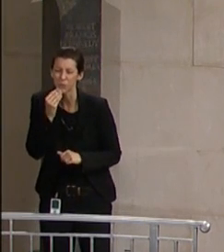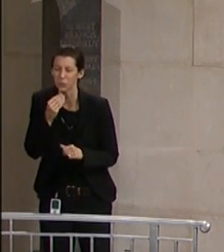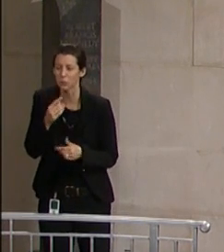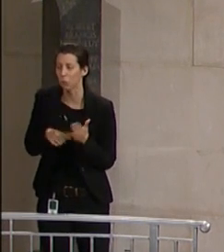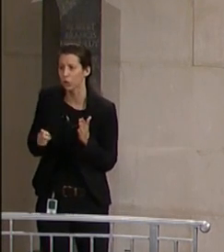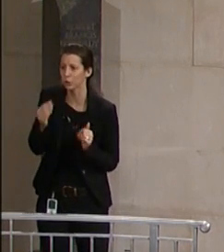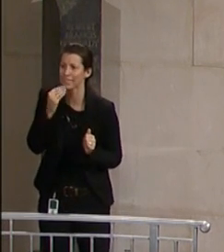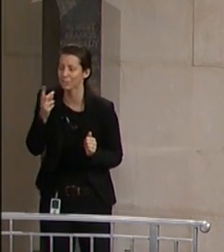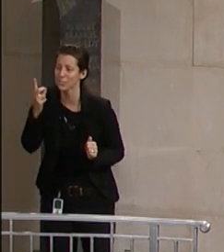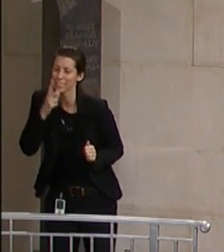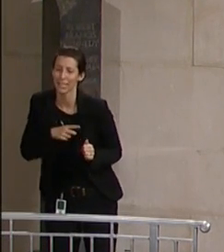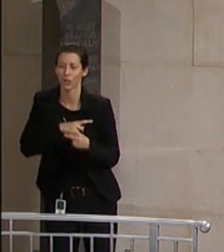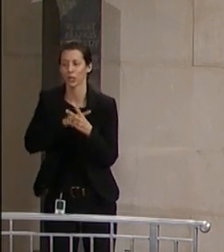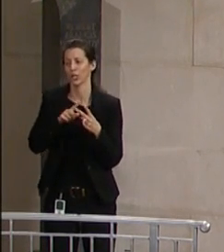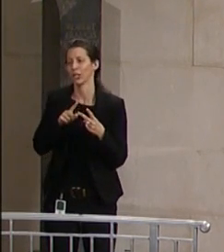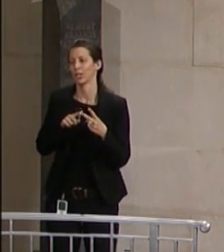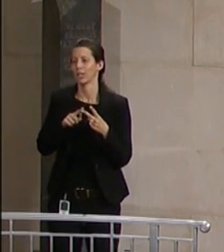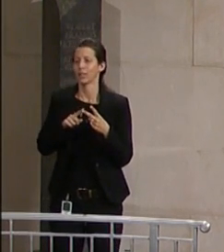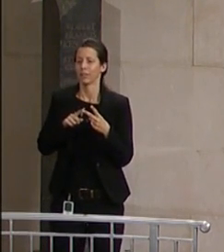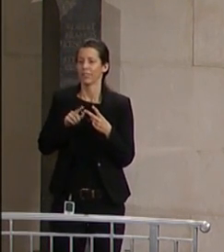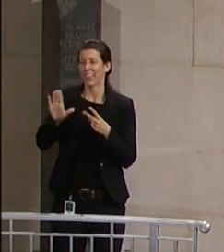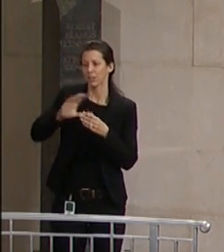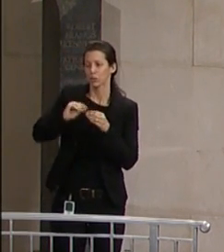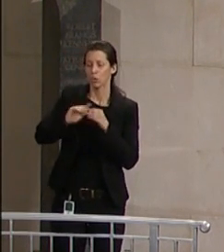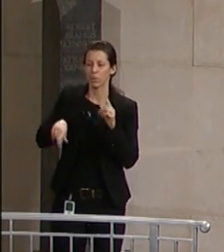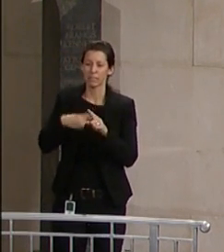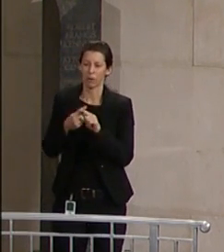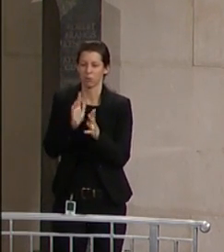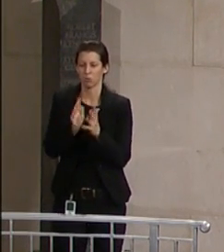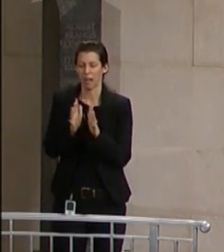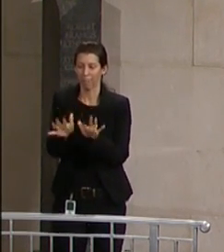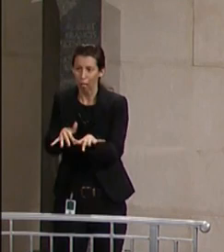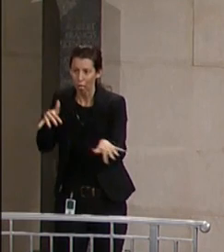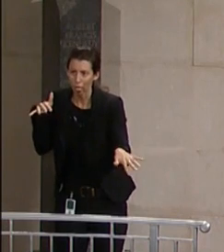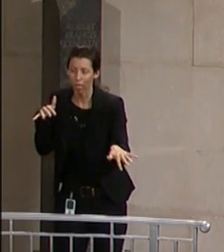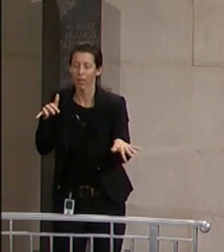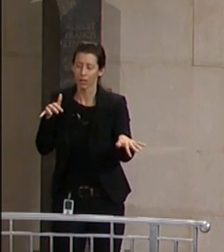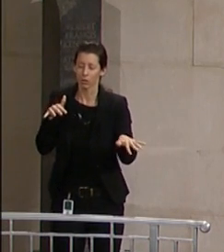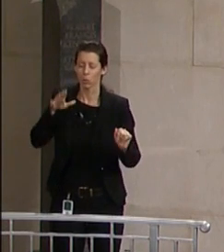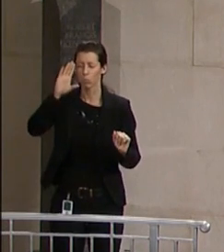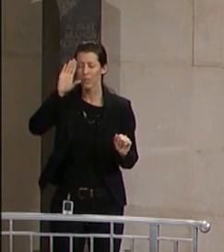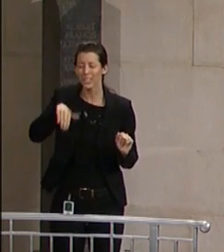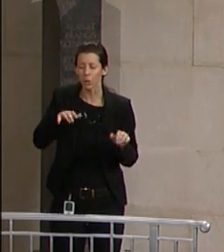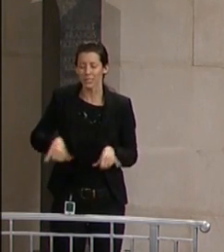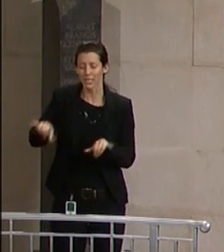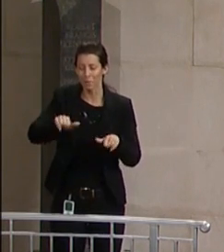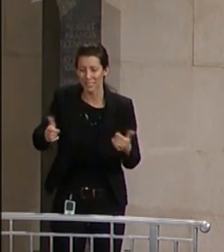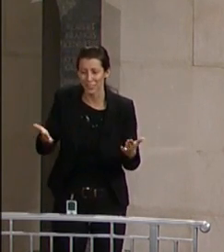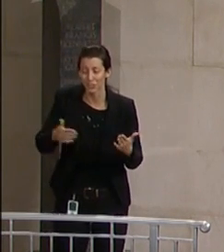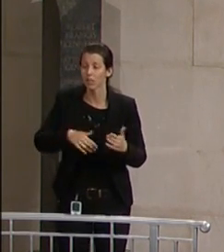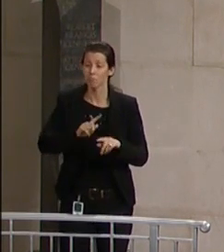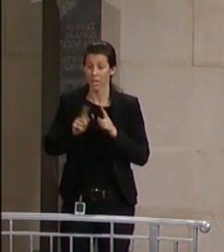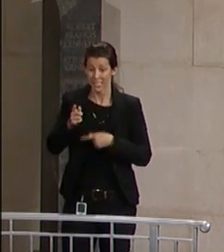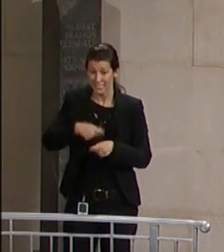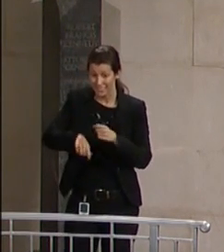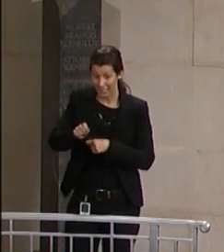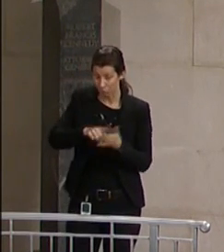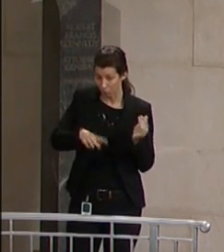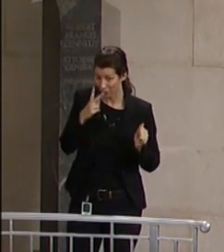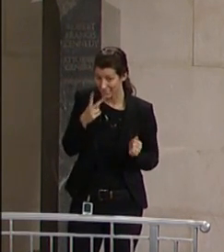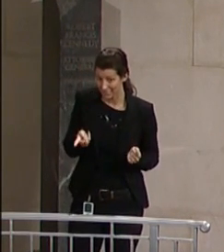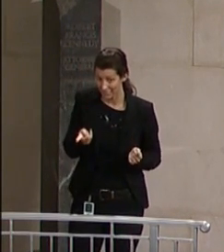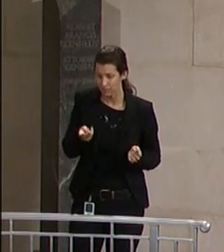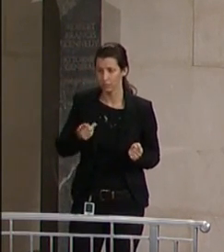or stories about how messed up their commute was, which we know is an increasingly common occurrence here. But instead, I